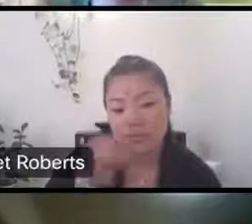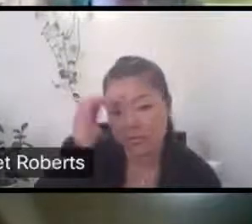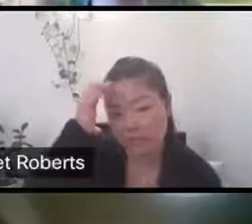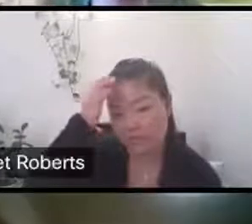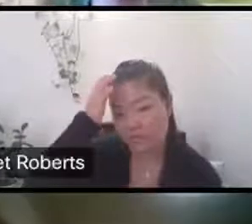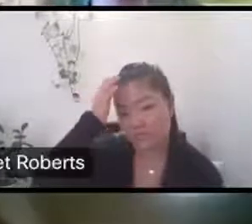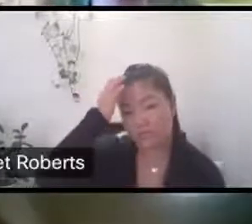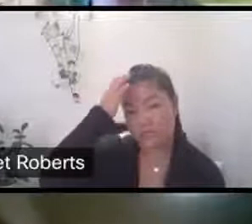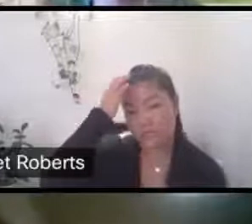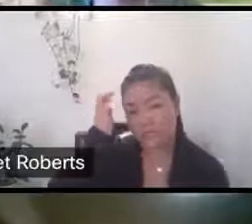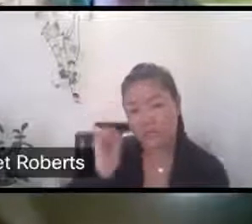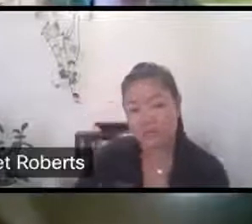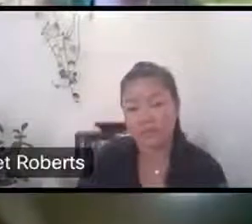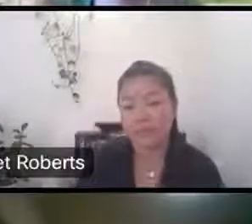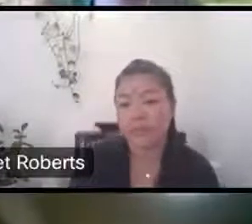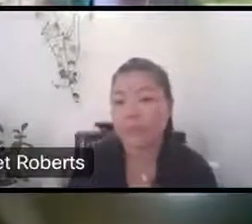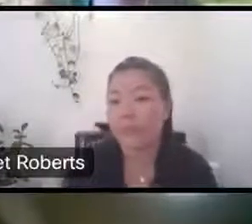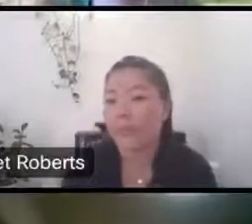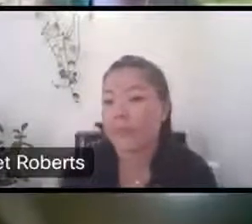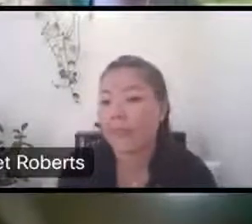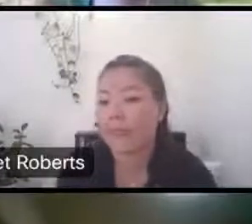going in that. And it's